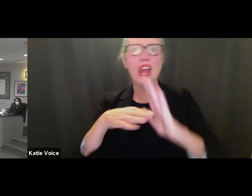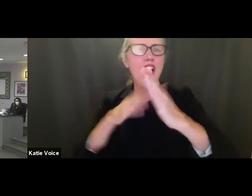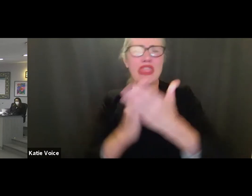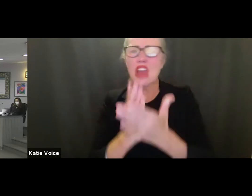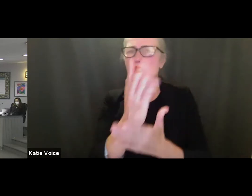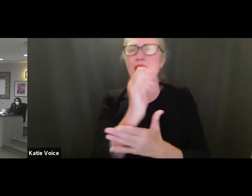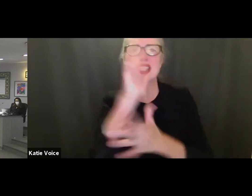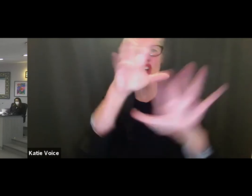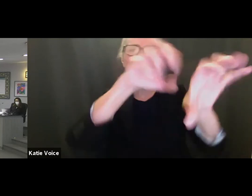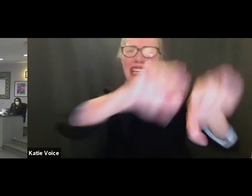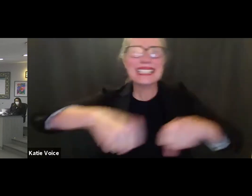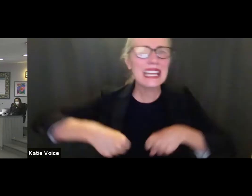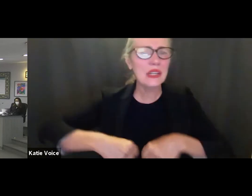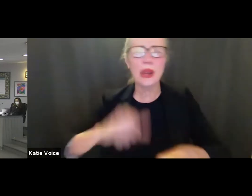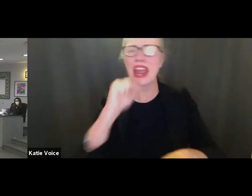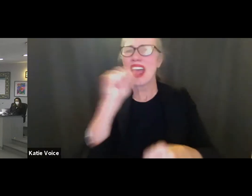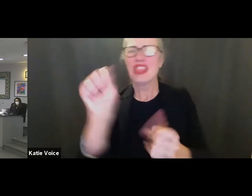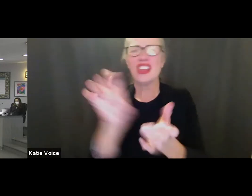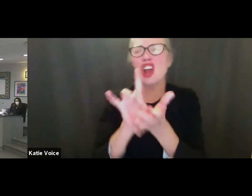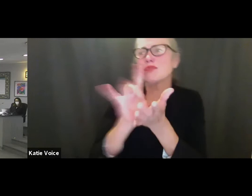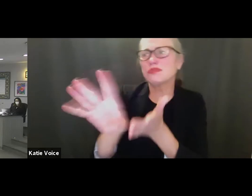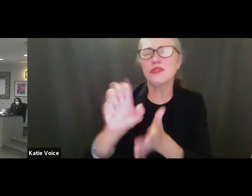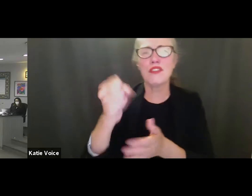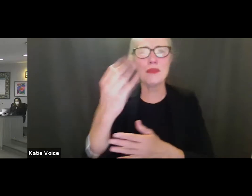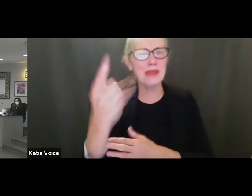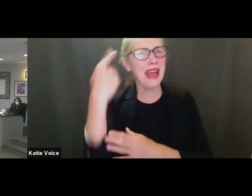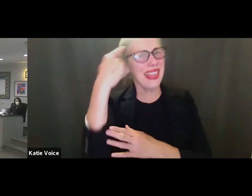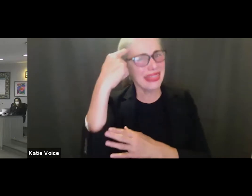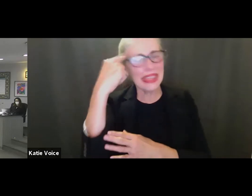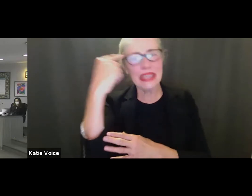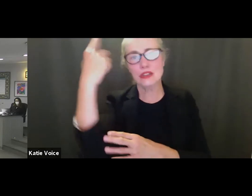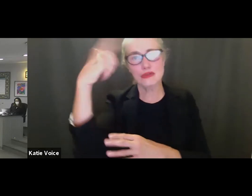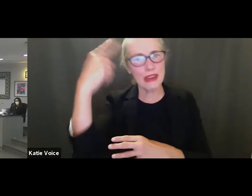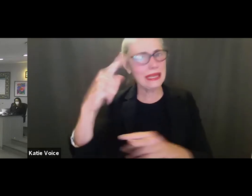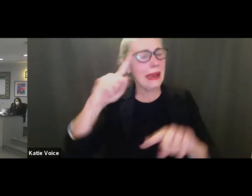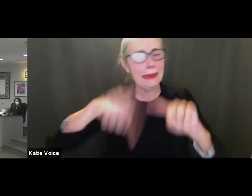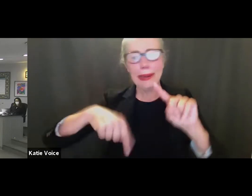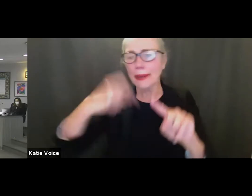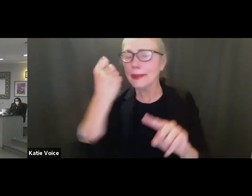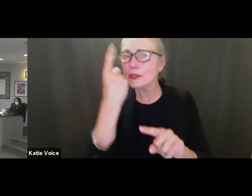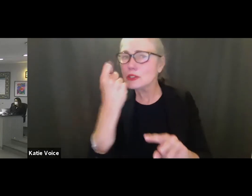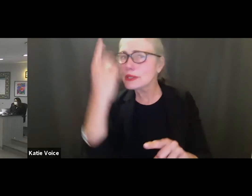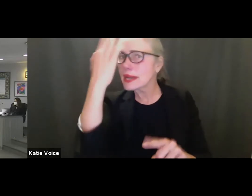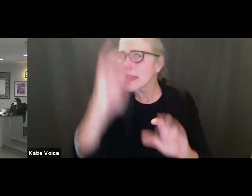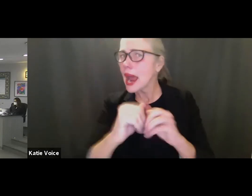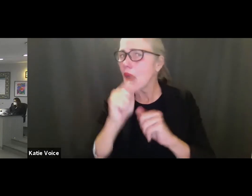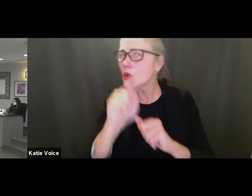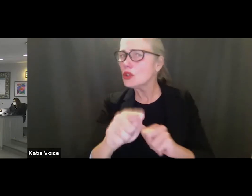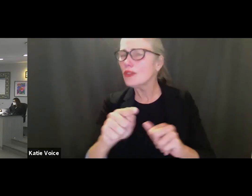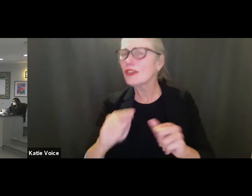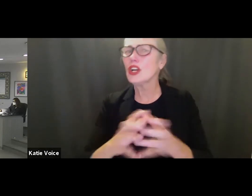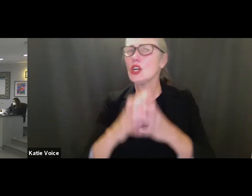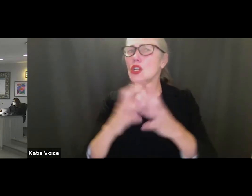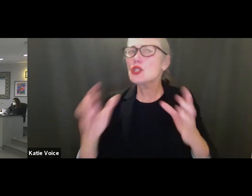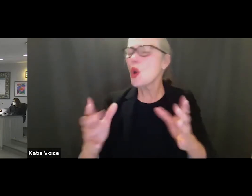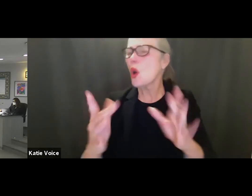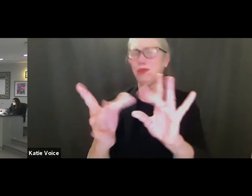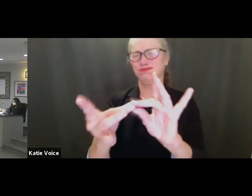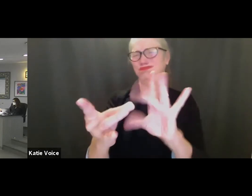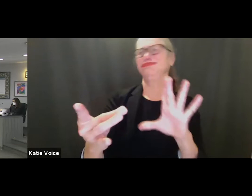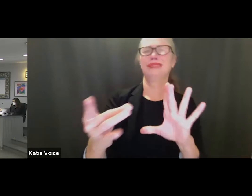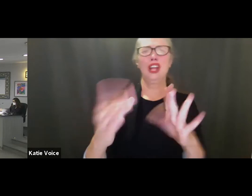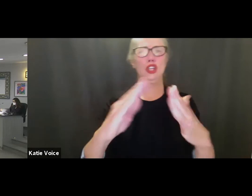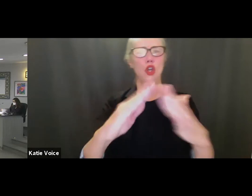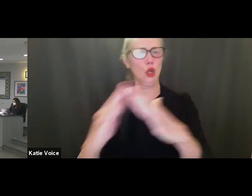just completely insane. I just cannot even understand how you've gotten so out of touch with your